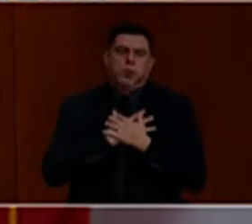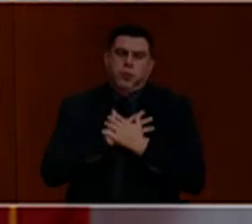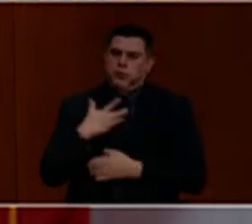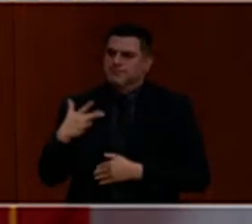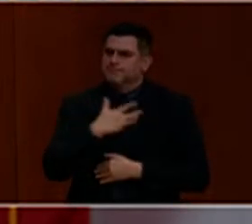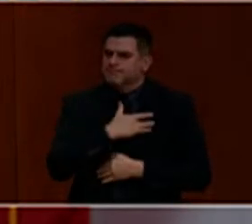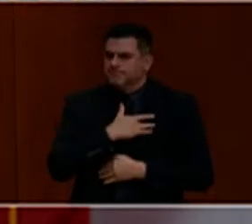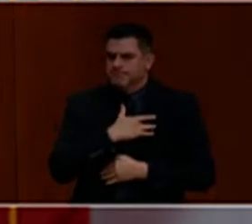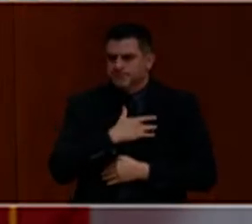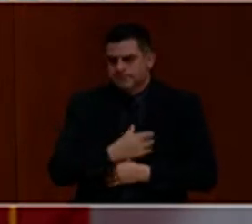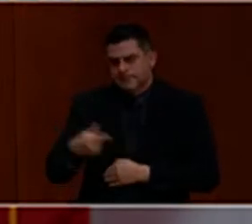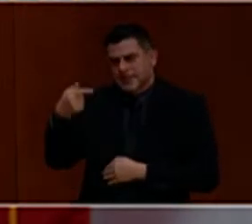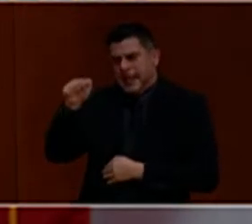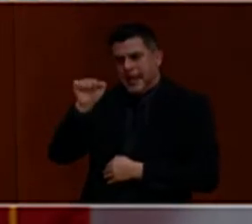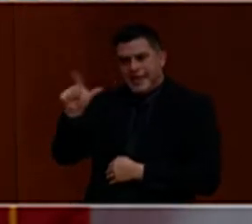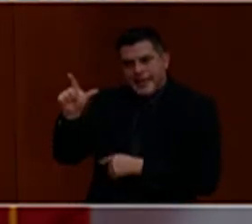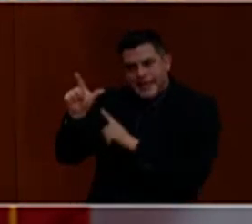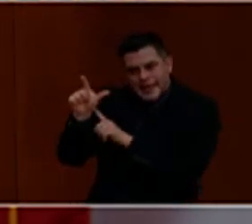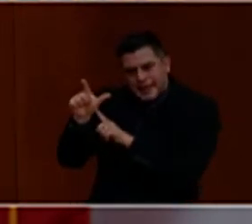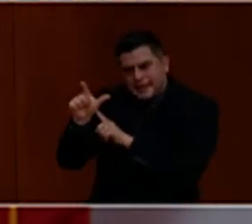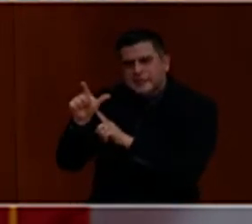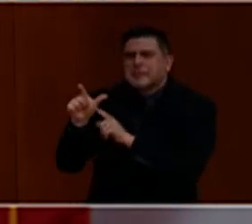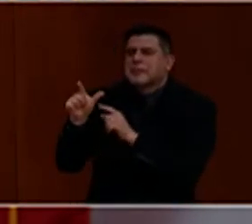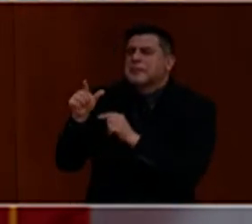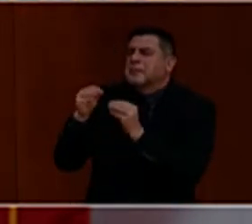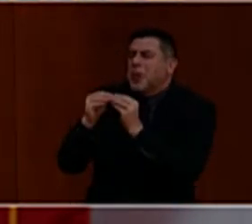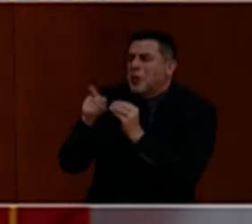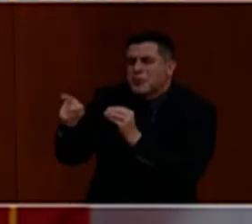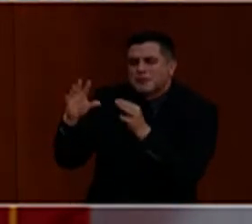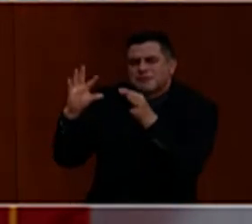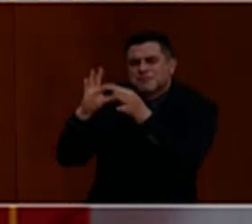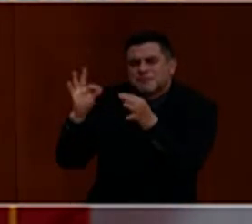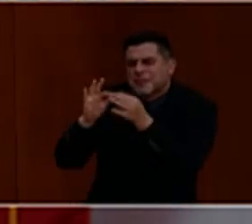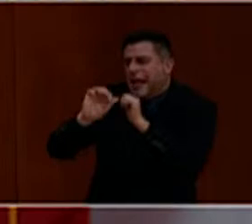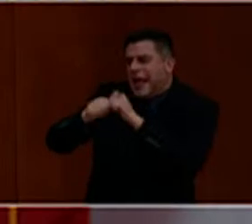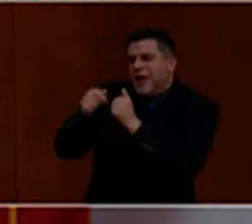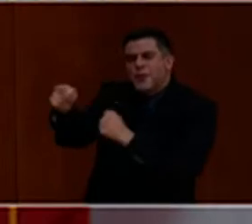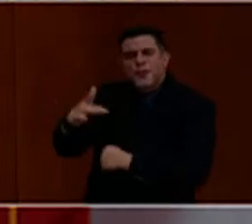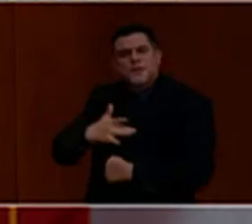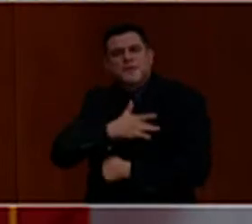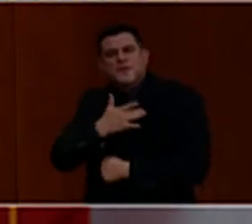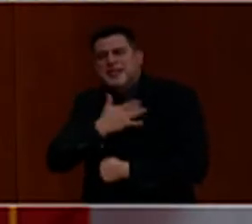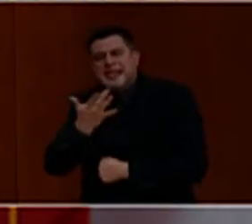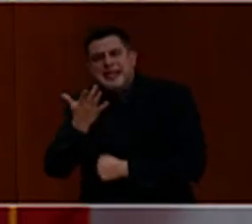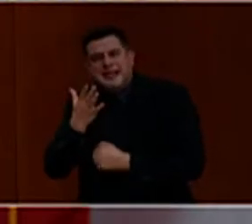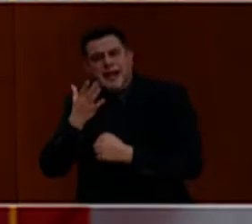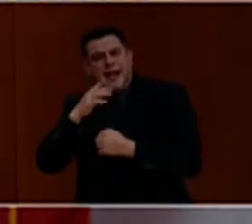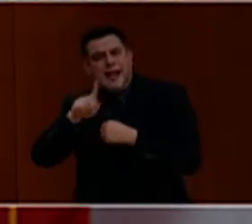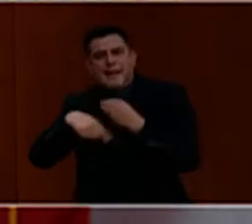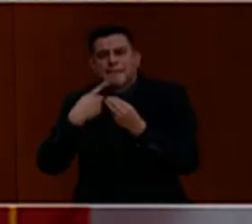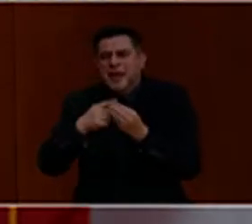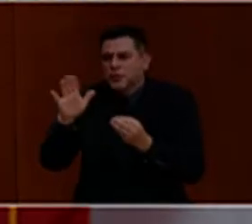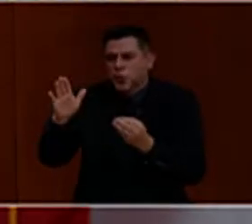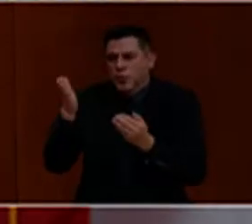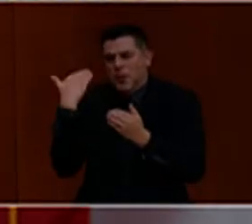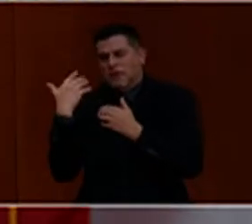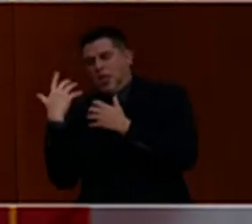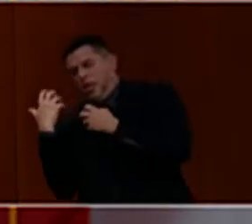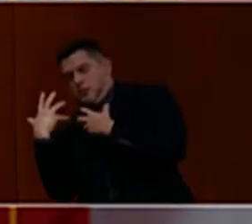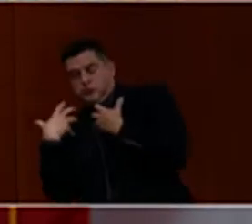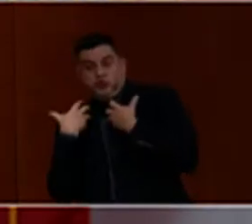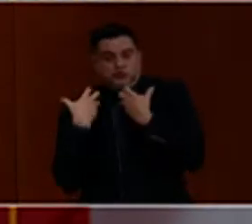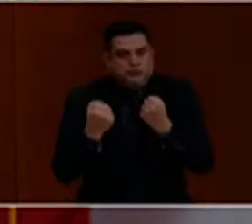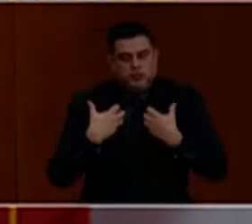sorry. Tell us a little bit, though, about how this makes you feel to be here, to share this. Well, I feel very